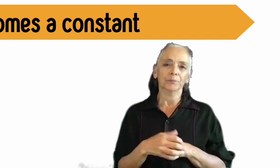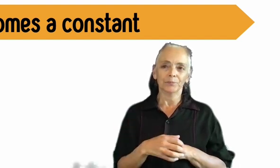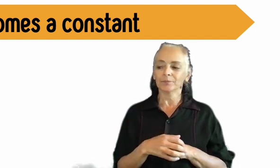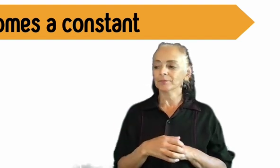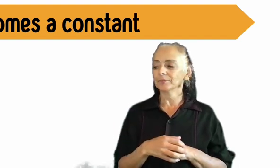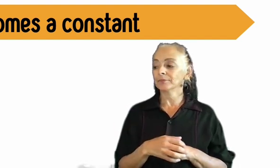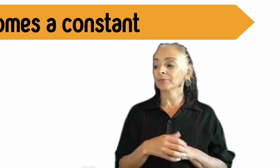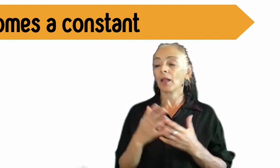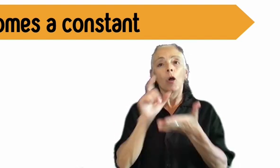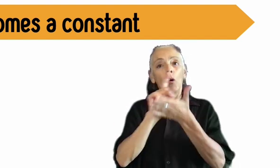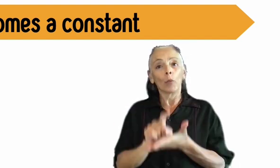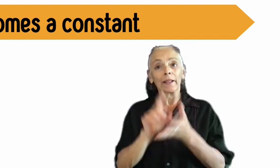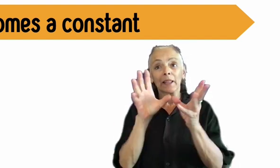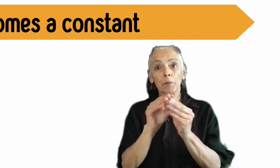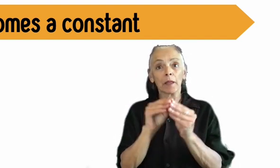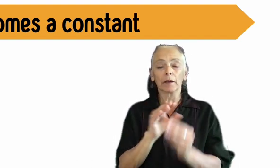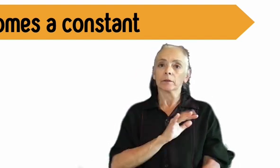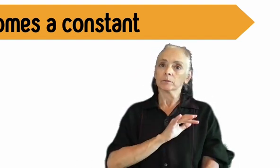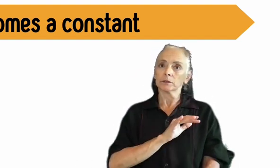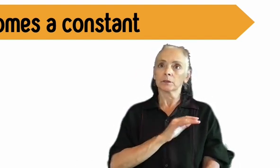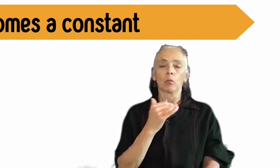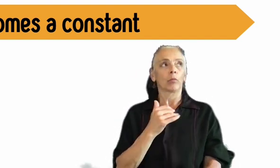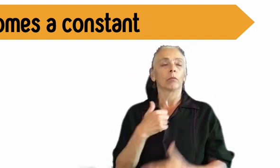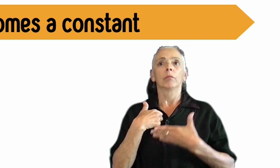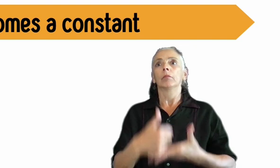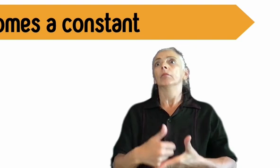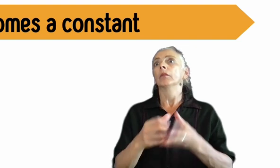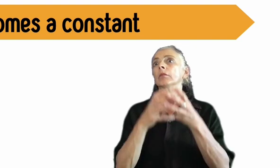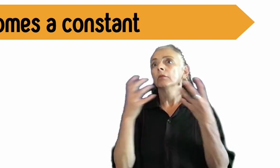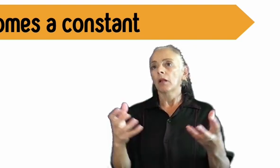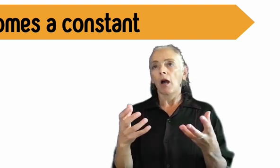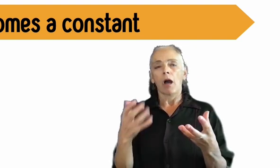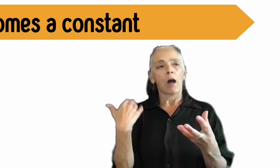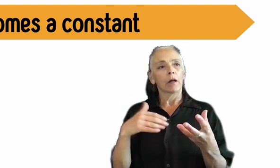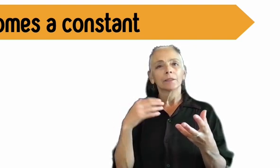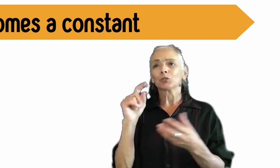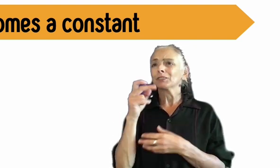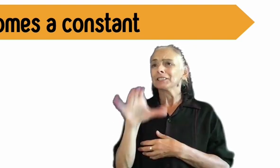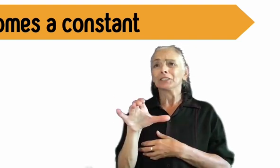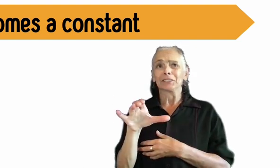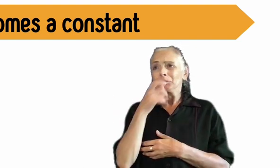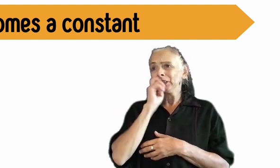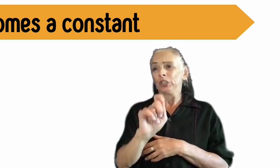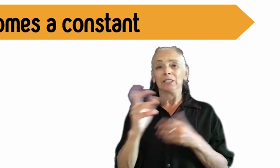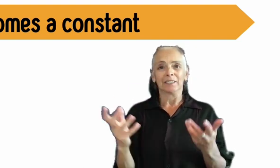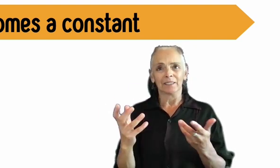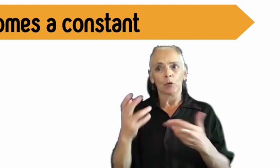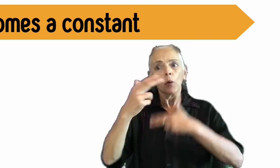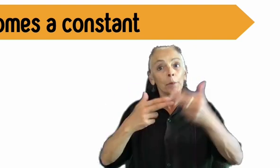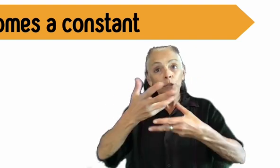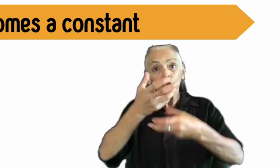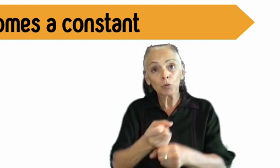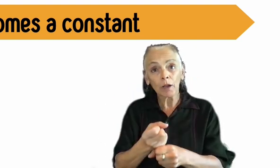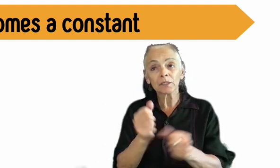so this weekly meeting will be incredibly influential it will just be strategic by definition it's a great way to build trust